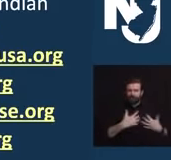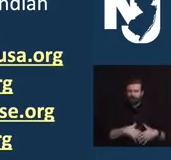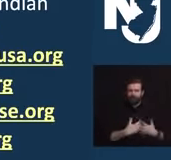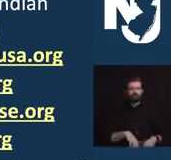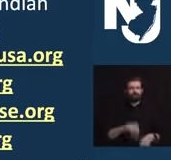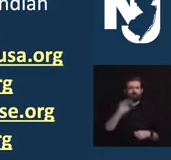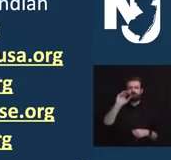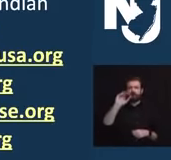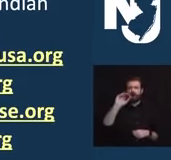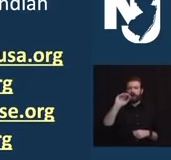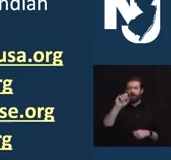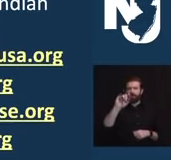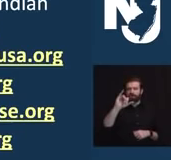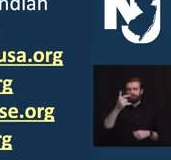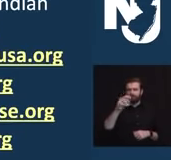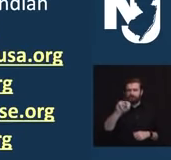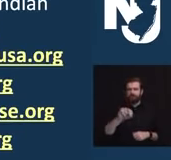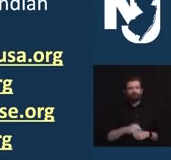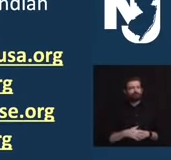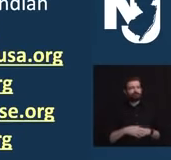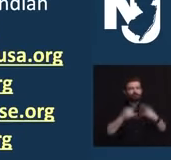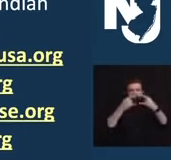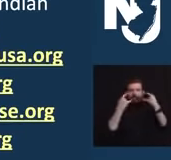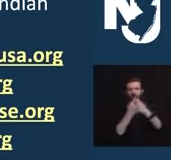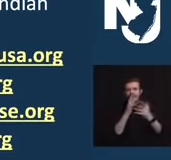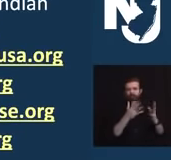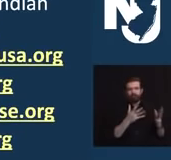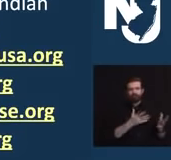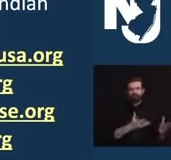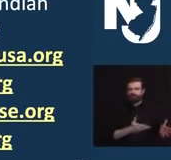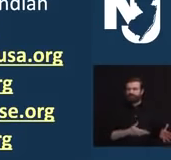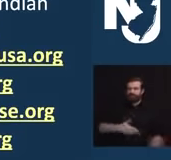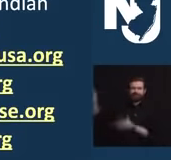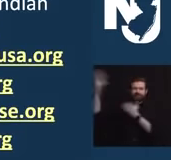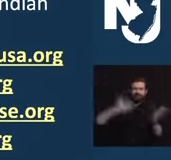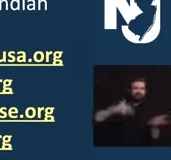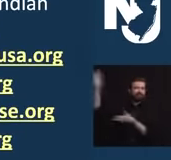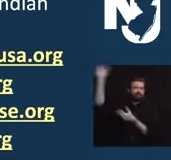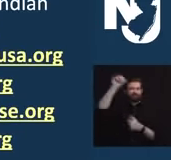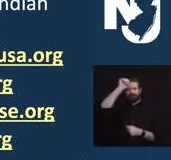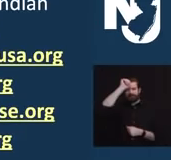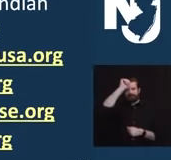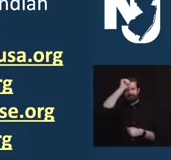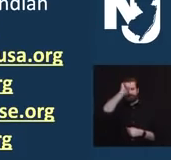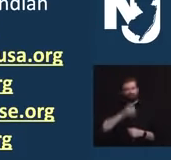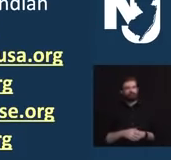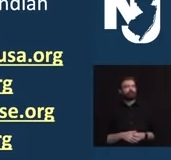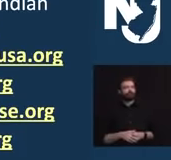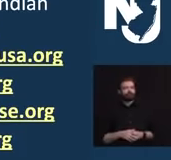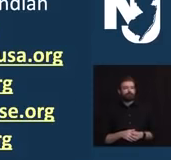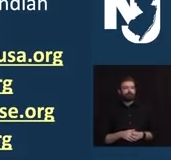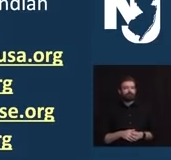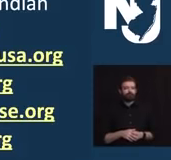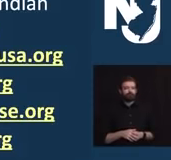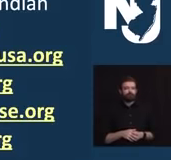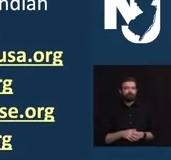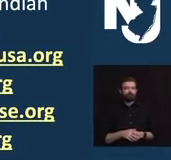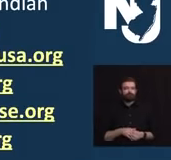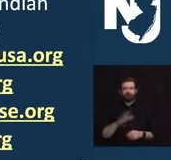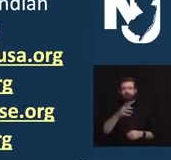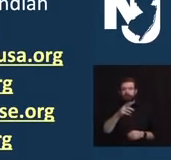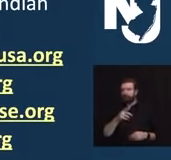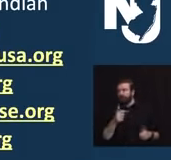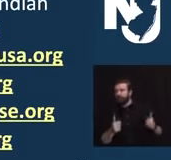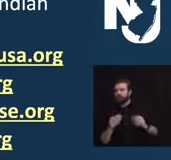them. These groups, this is not a complete list, but these are good groups, I promise you. These groups include the New